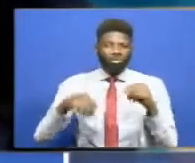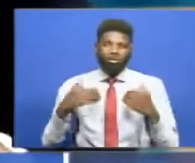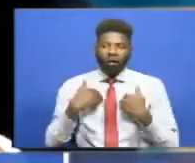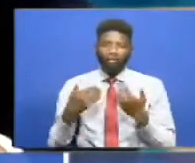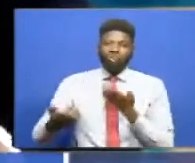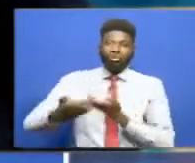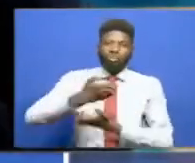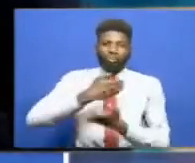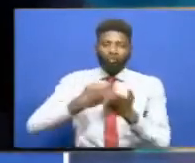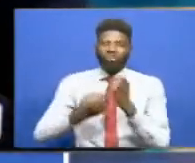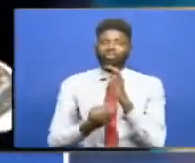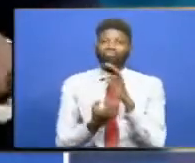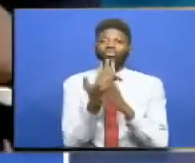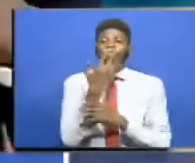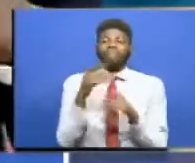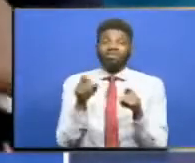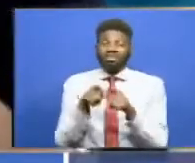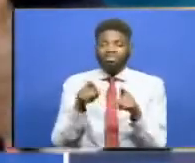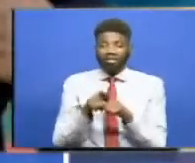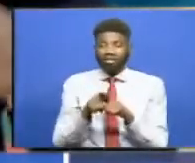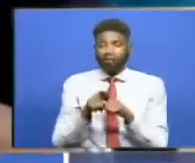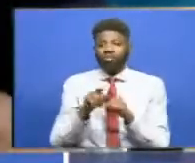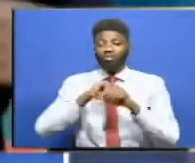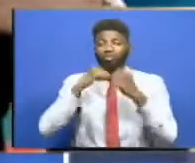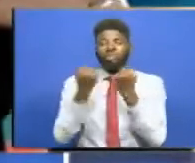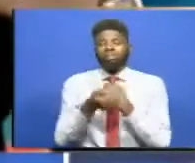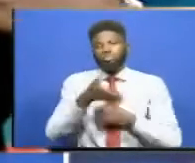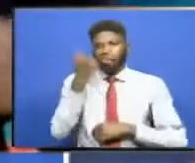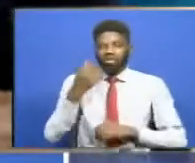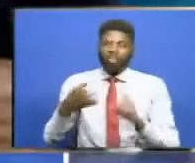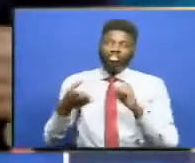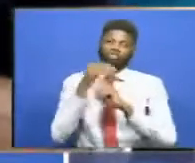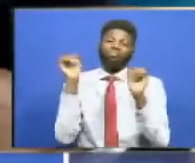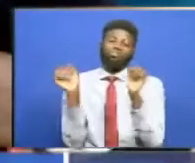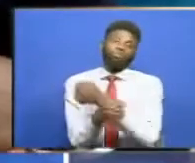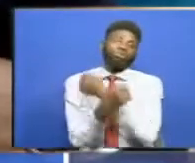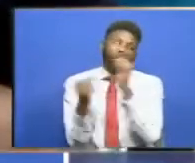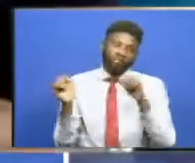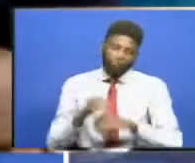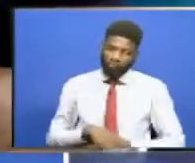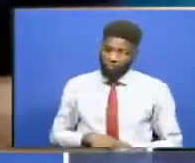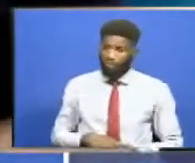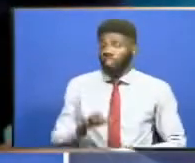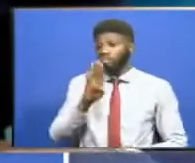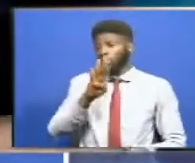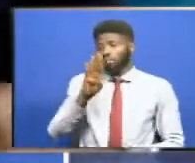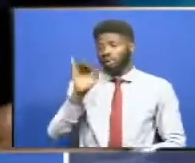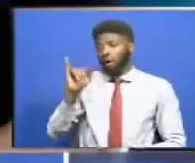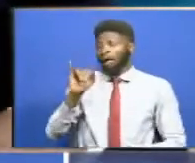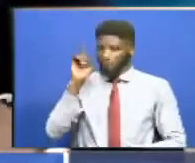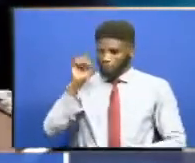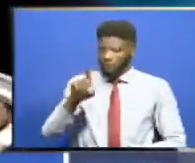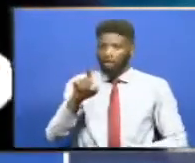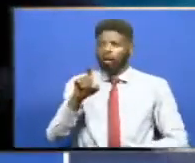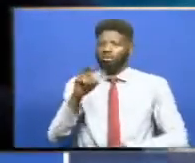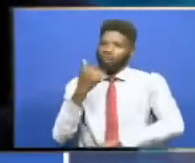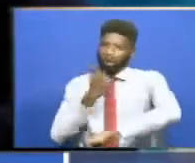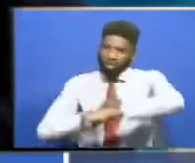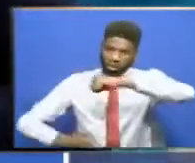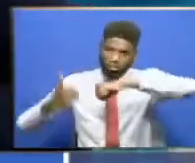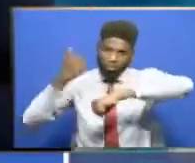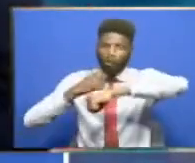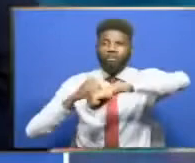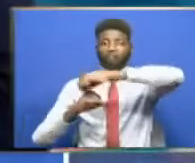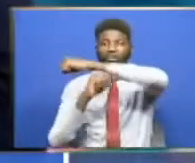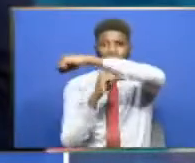better society for ourselves. So we need to, the BBI should lay the foundation for unity and